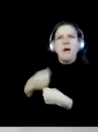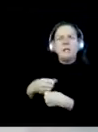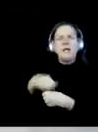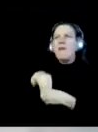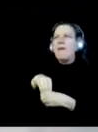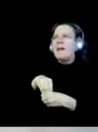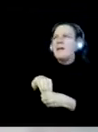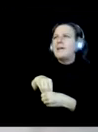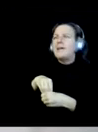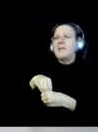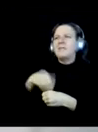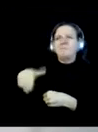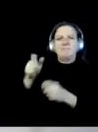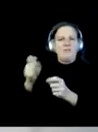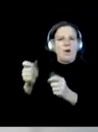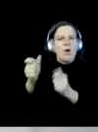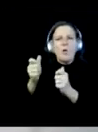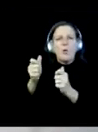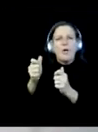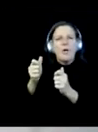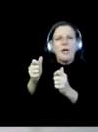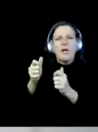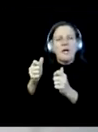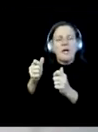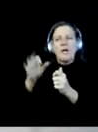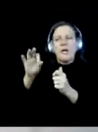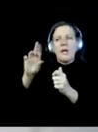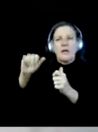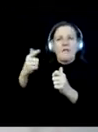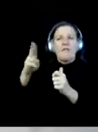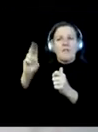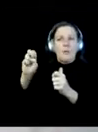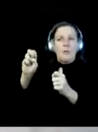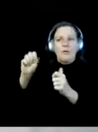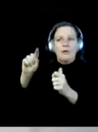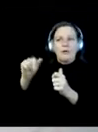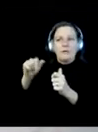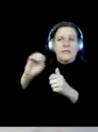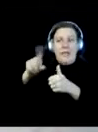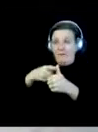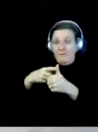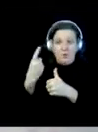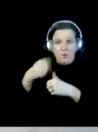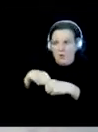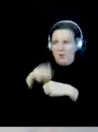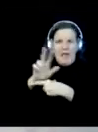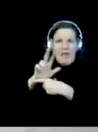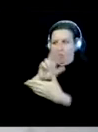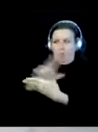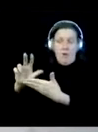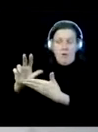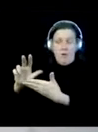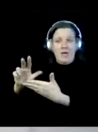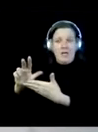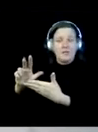very quick, like fugue state through. I made the first version of it in 3 weeks, and then didn't look at it again for